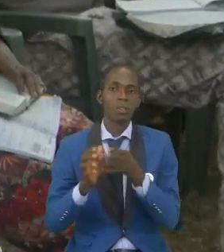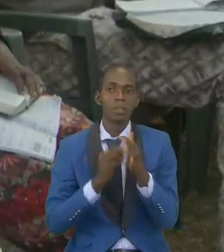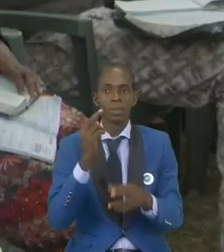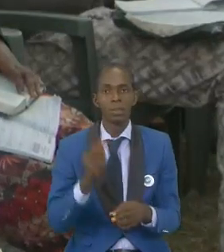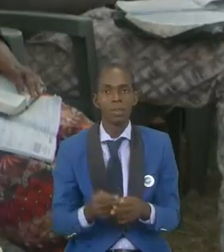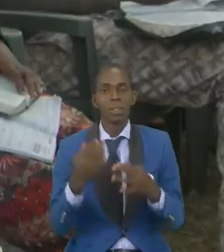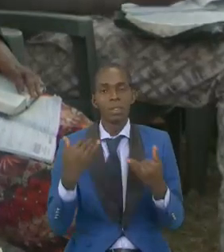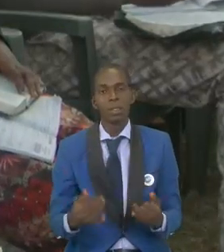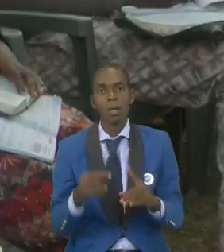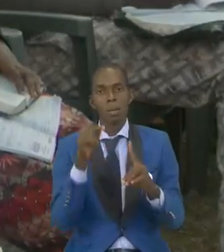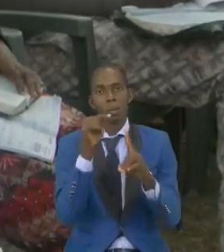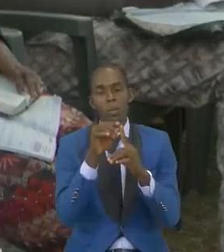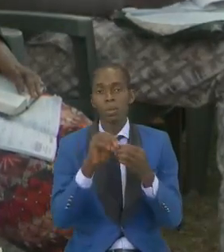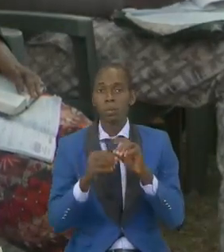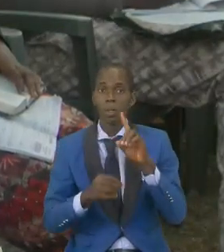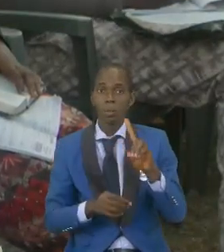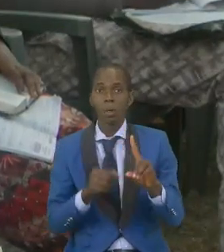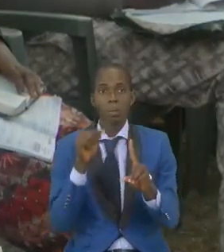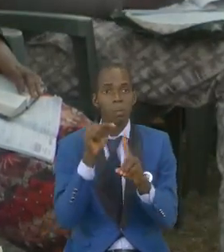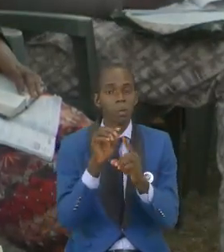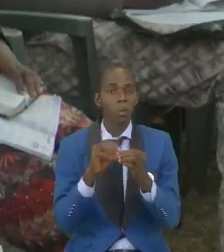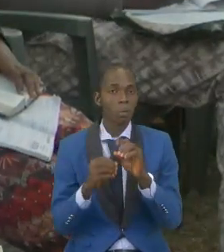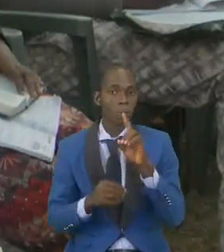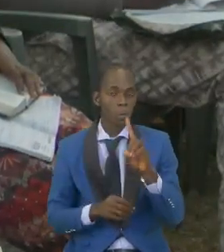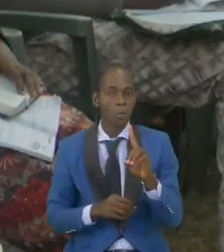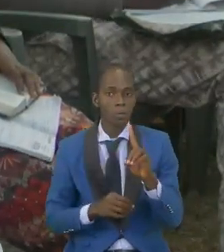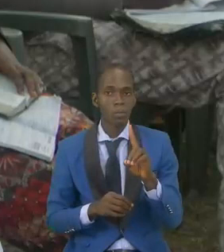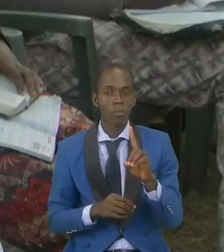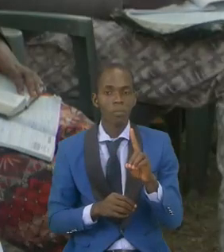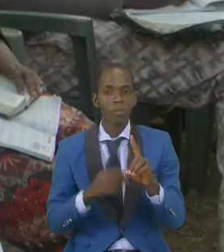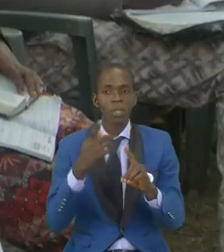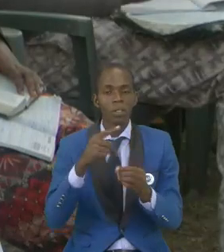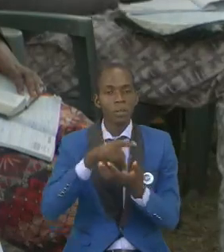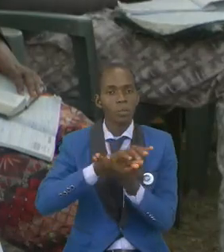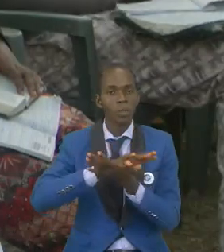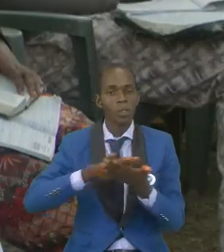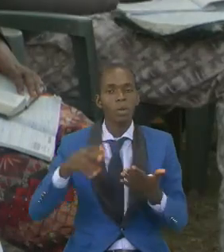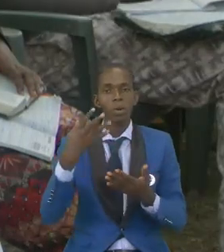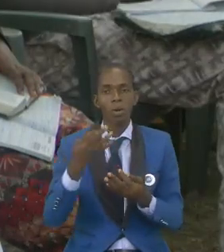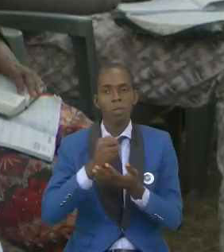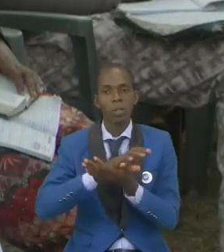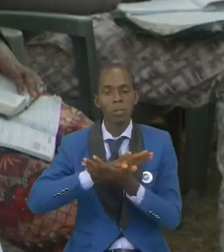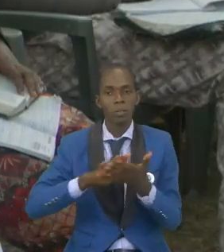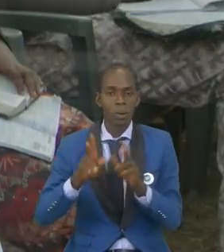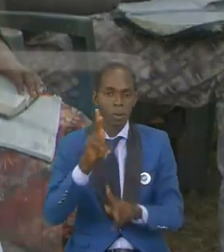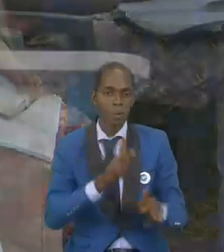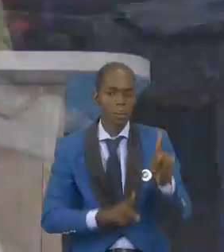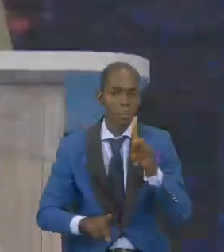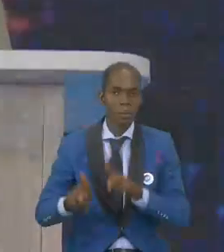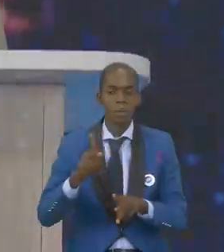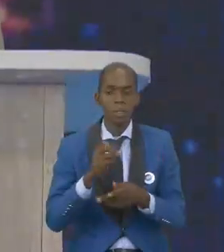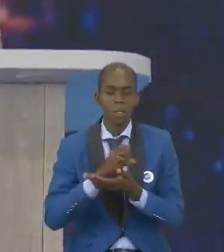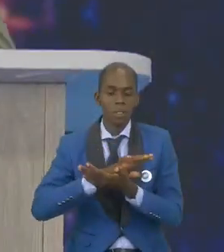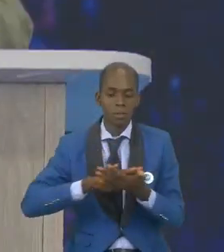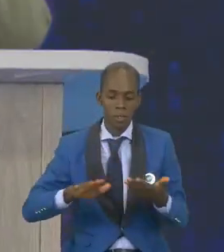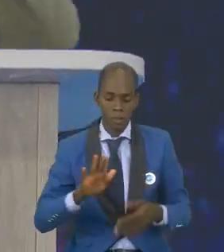at number one here. Number one, I'm looking at the purity of sanctified people, sanctified